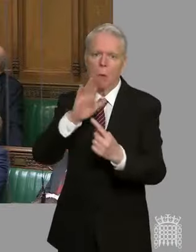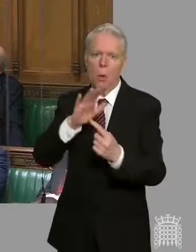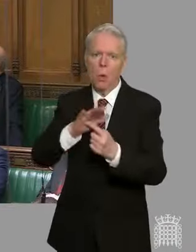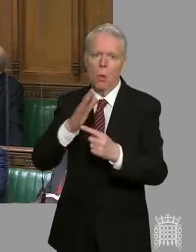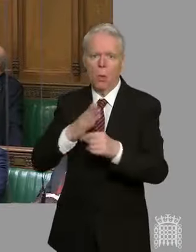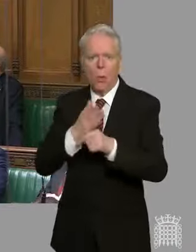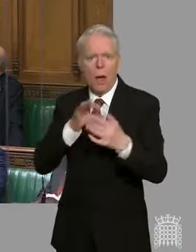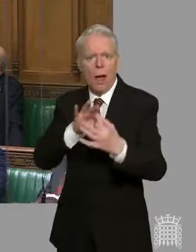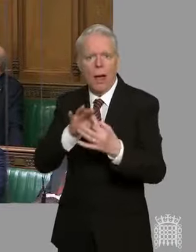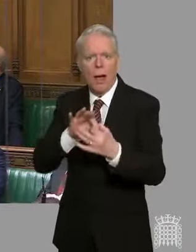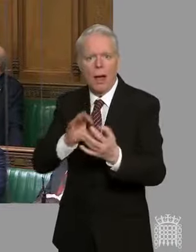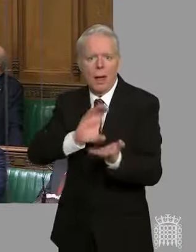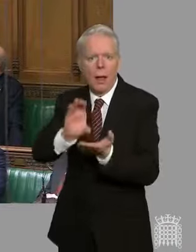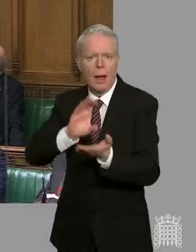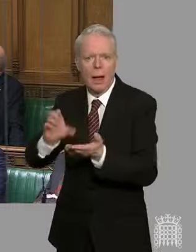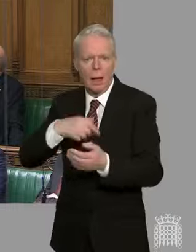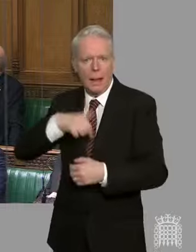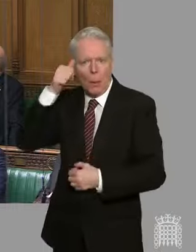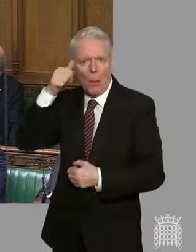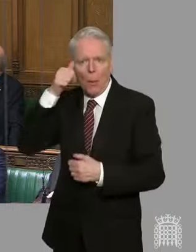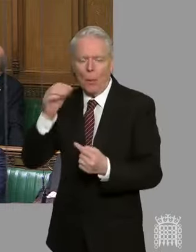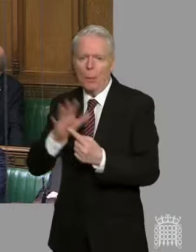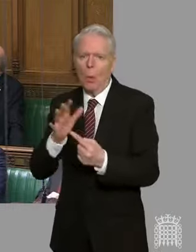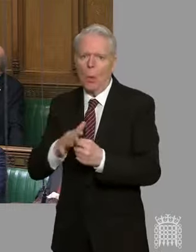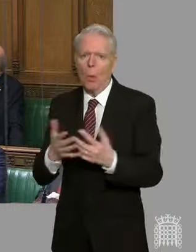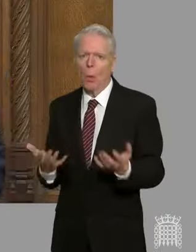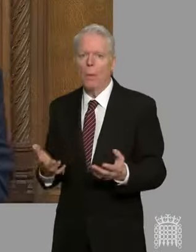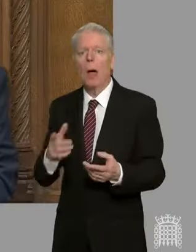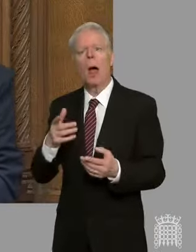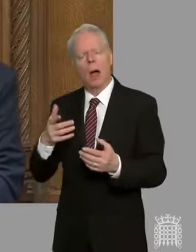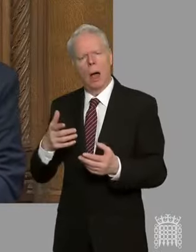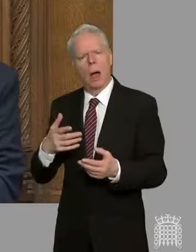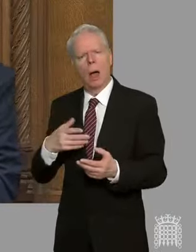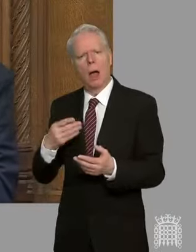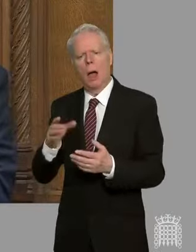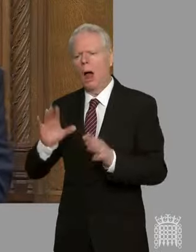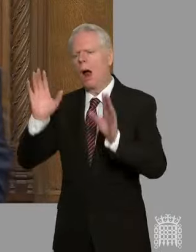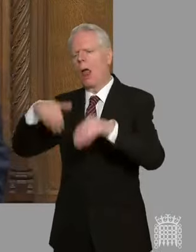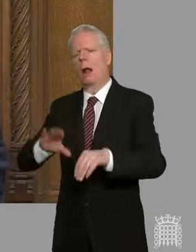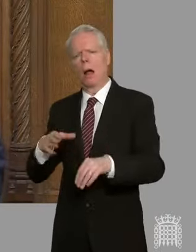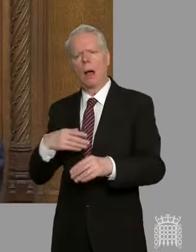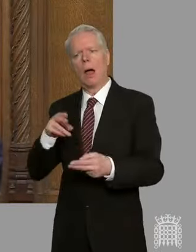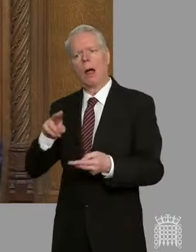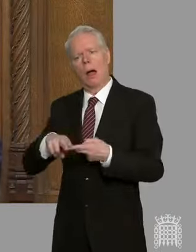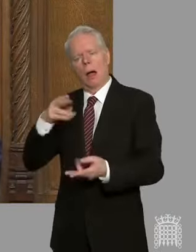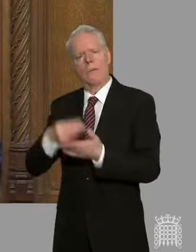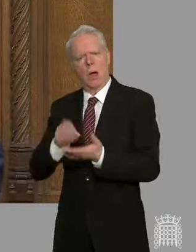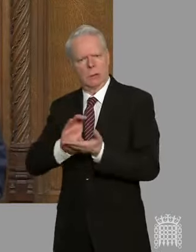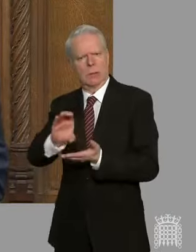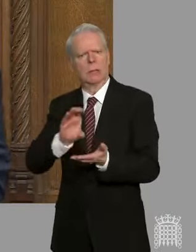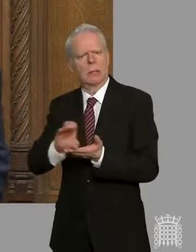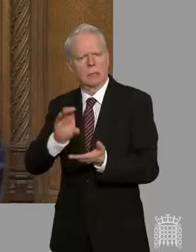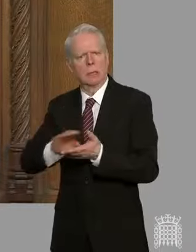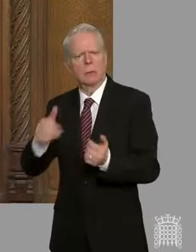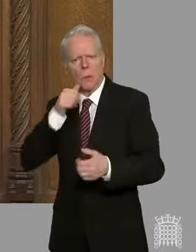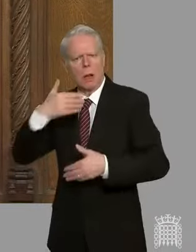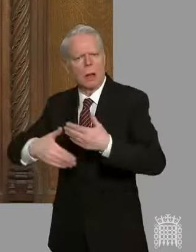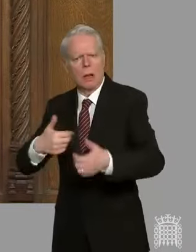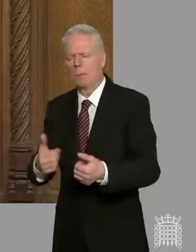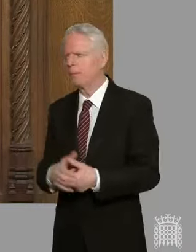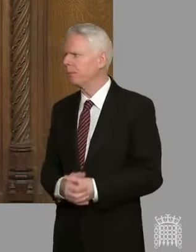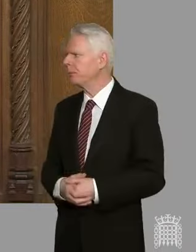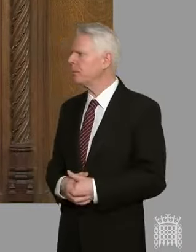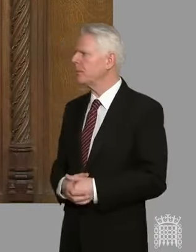knows that when he does travel to Washington to meet the former leader of the free world, he does so with the hopes and prayers of